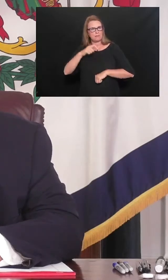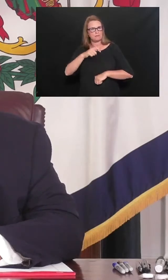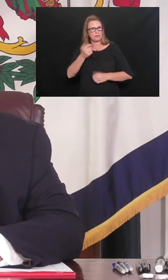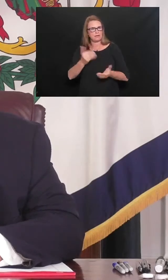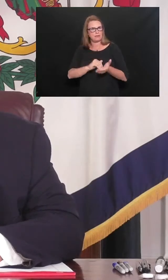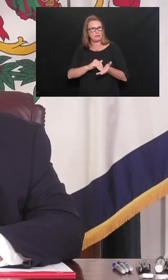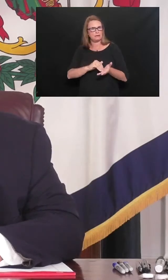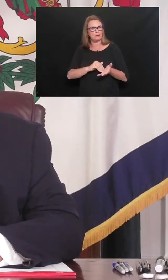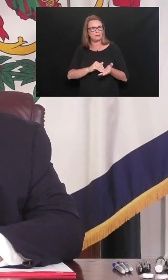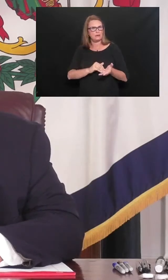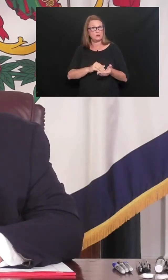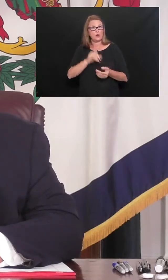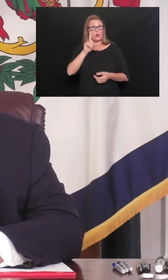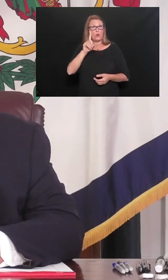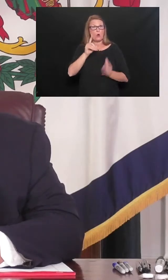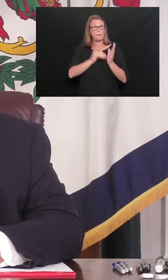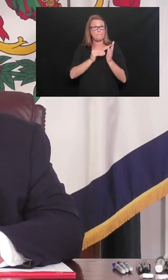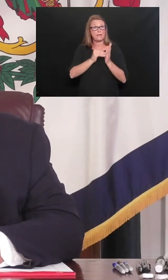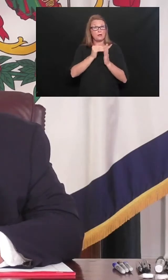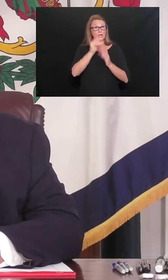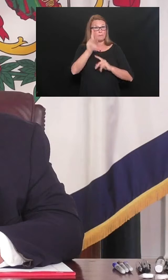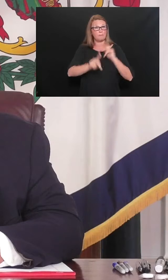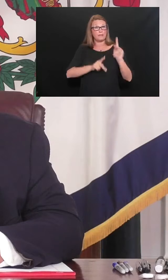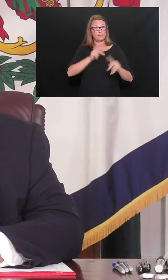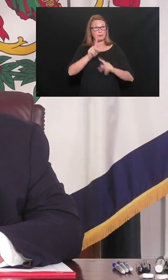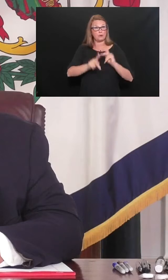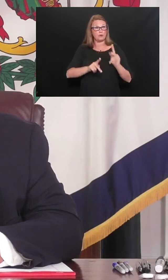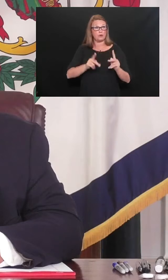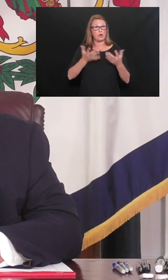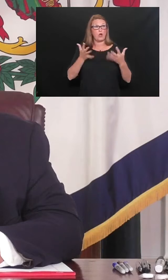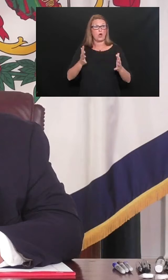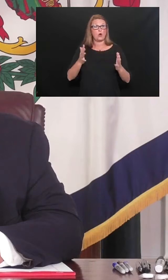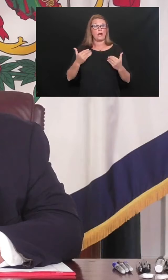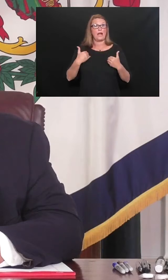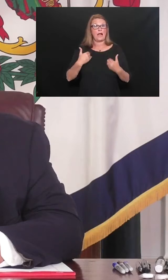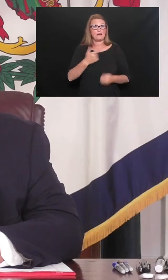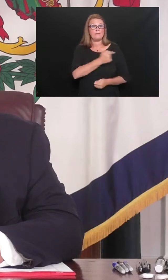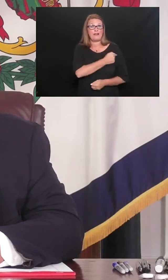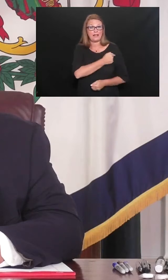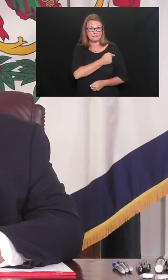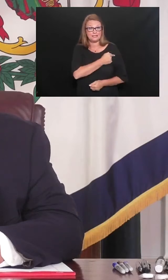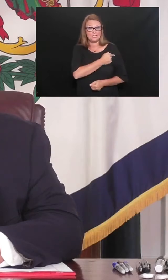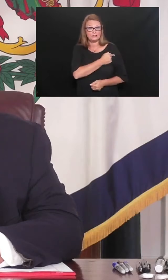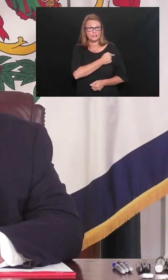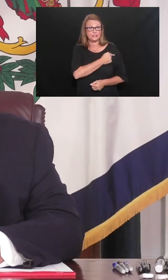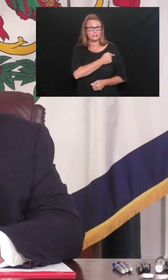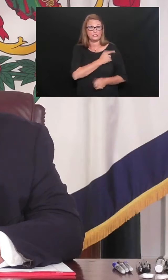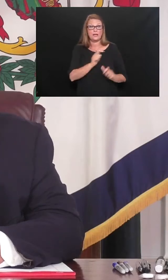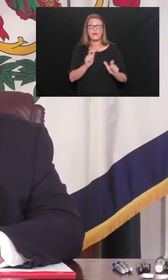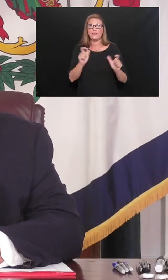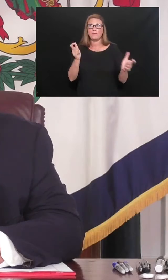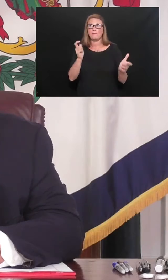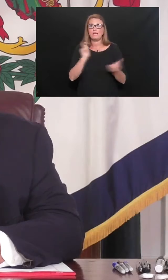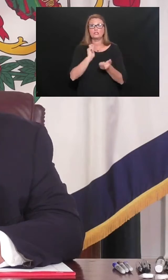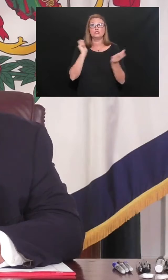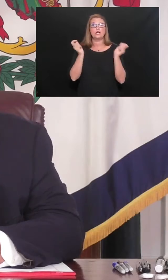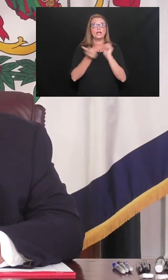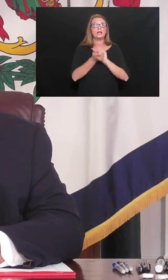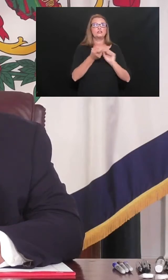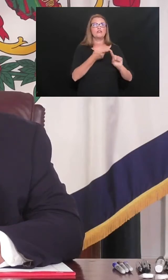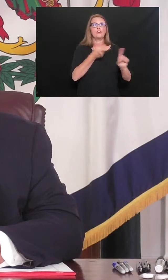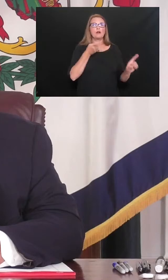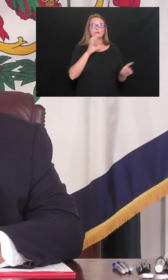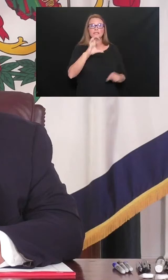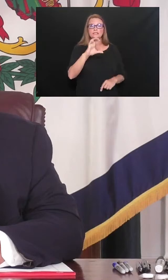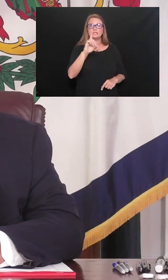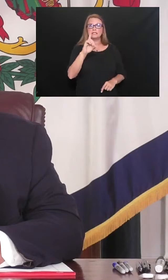across 1 million people that are vaccinated in West Virginia, with the big adjustment that the CDC made when they had